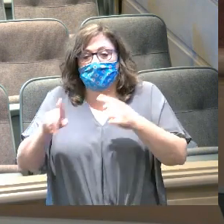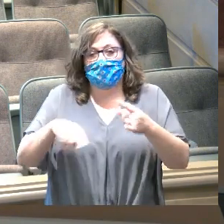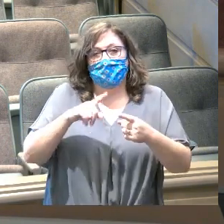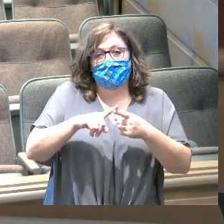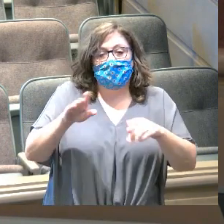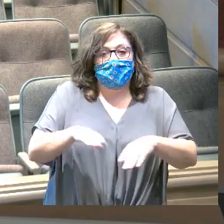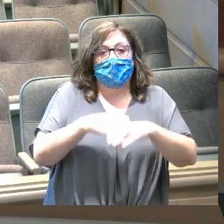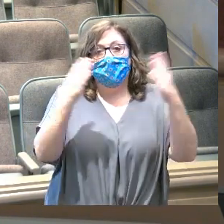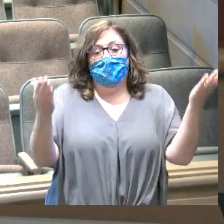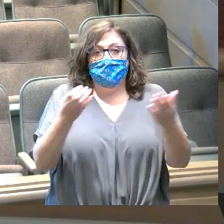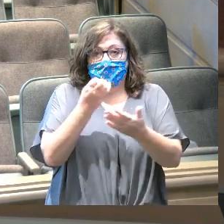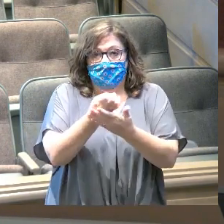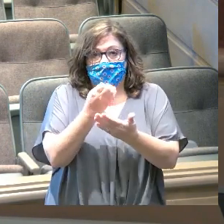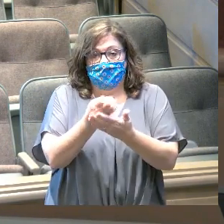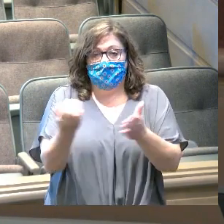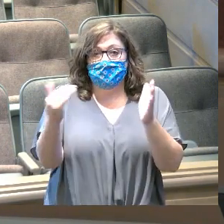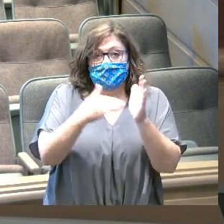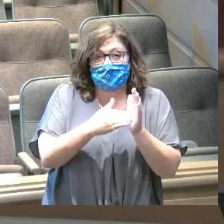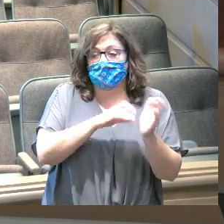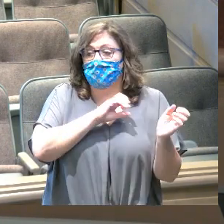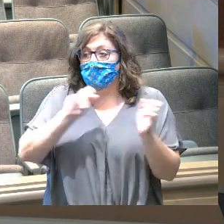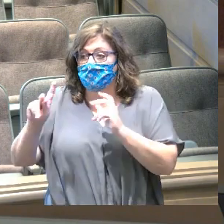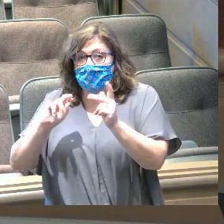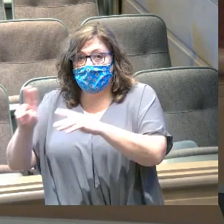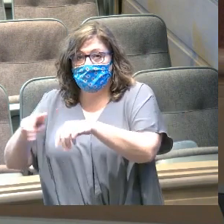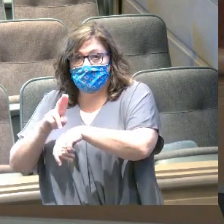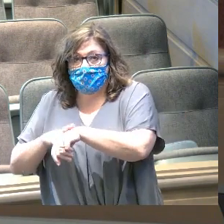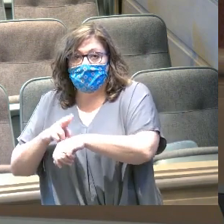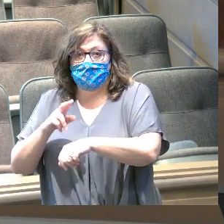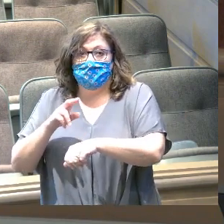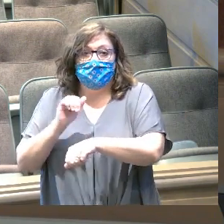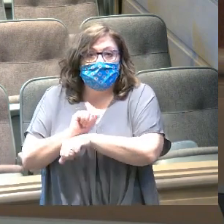start returning back to our normal routines.